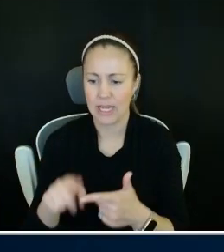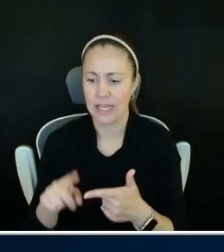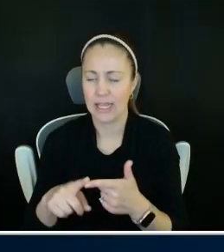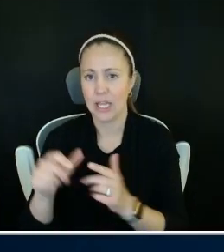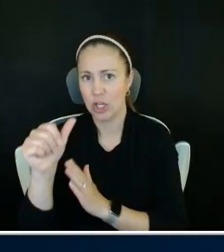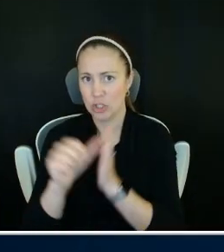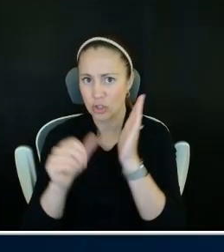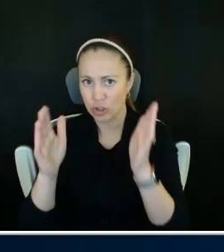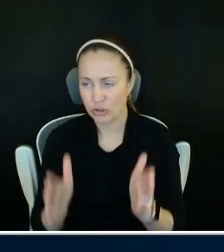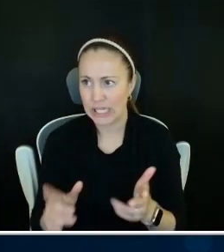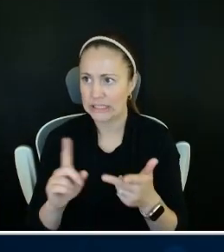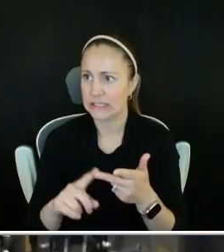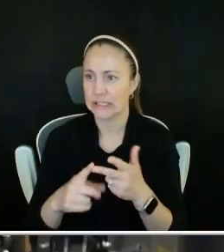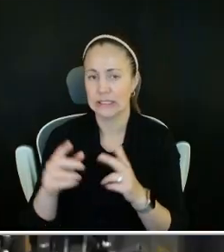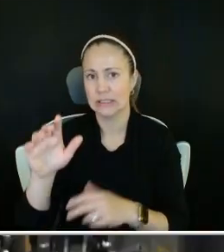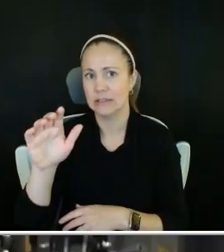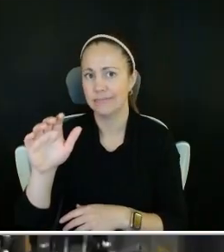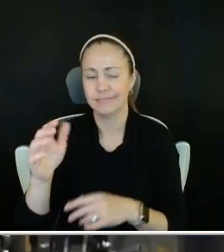trainers?